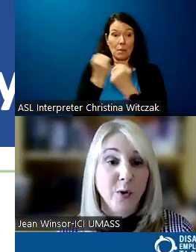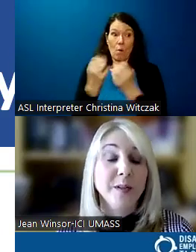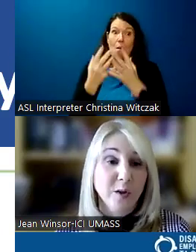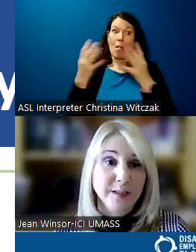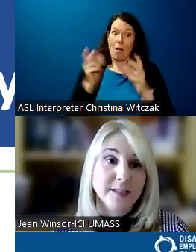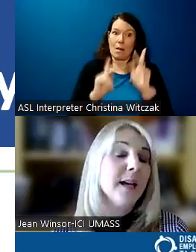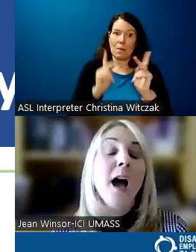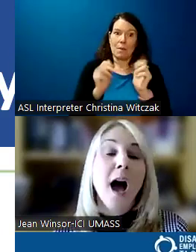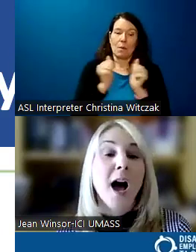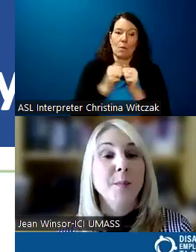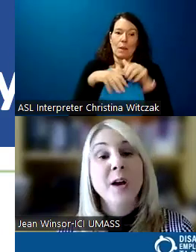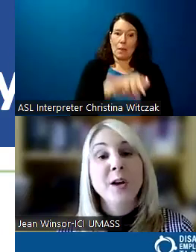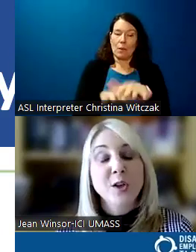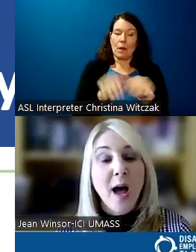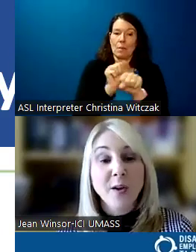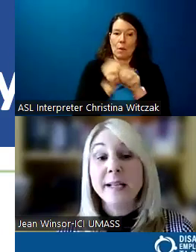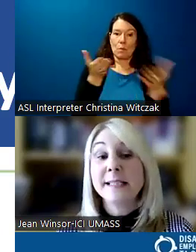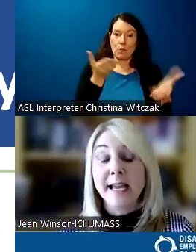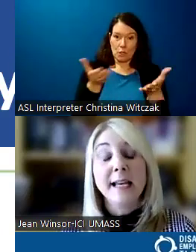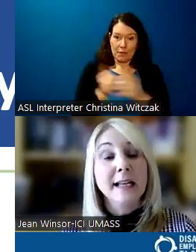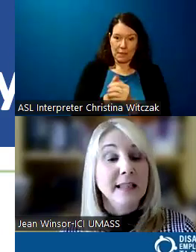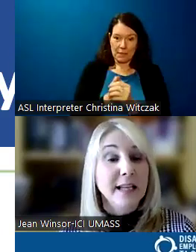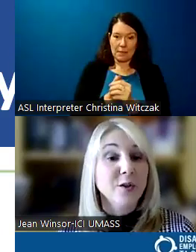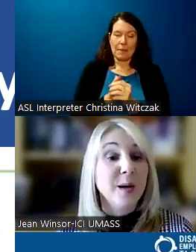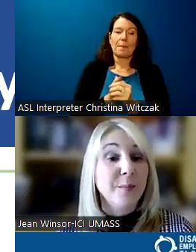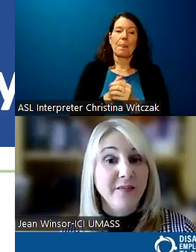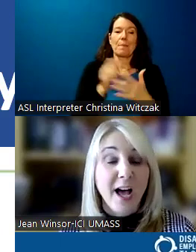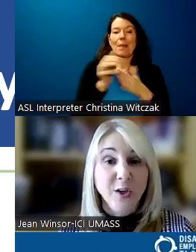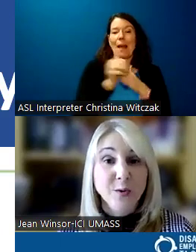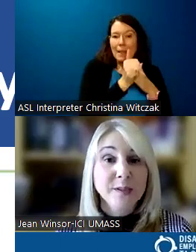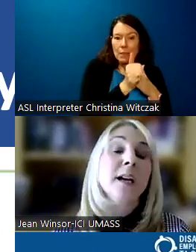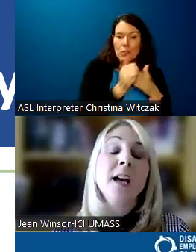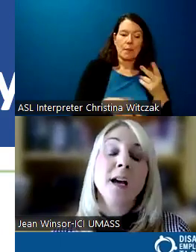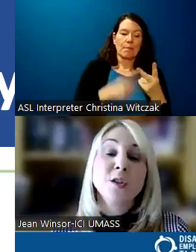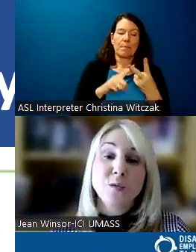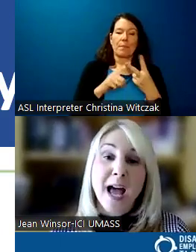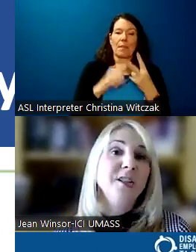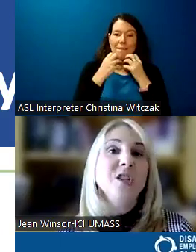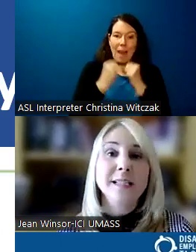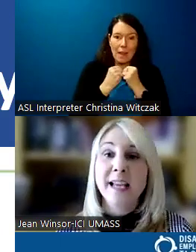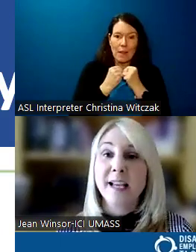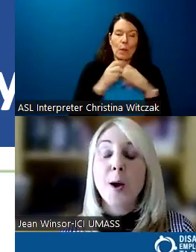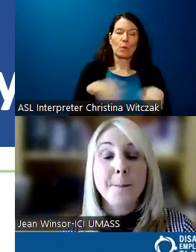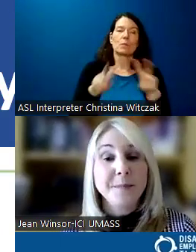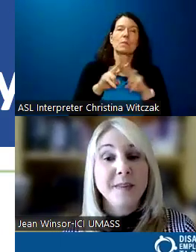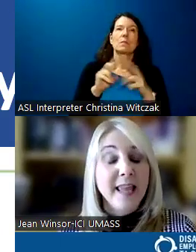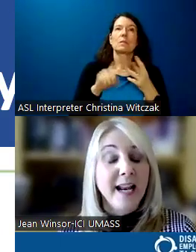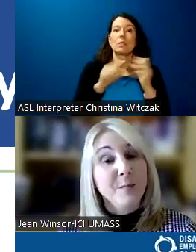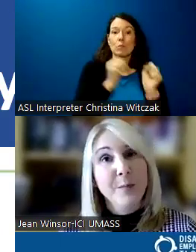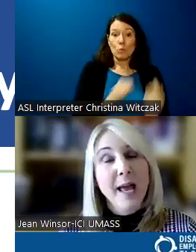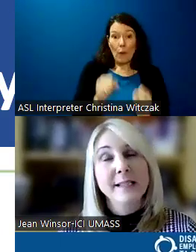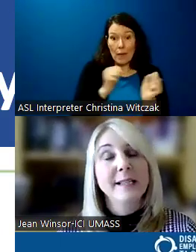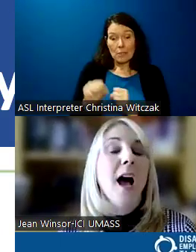integrated employment services. So elements like leadership and values, strategies like